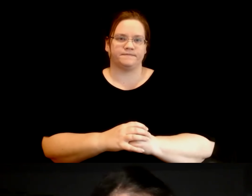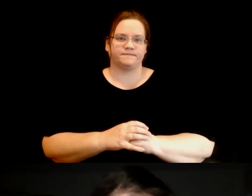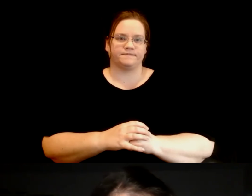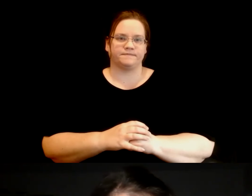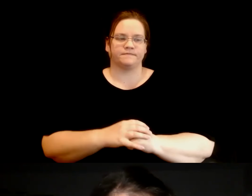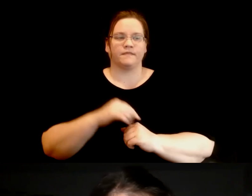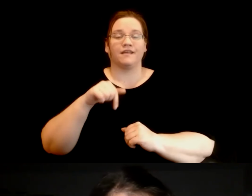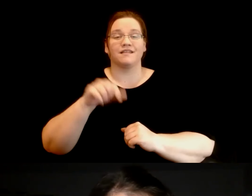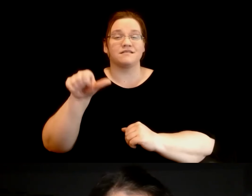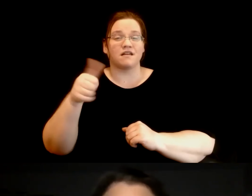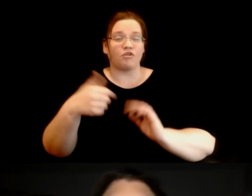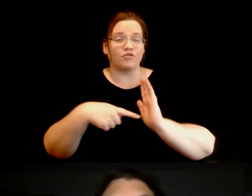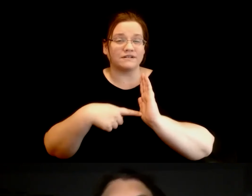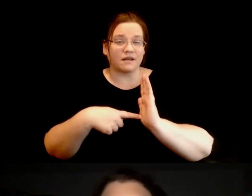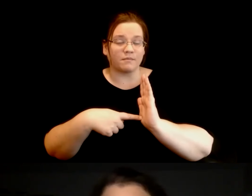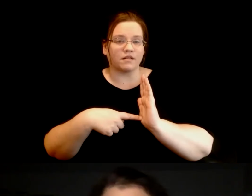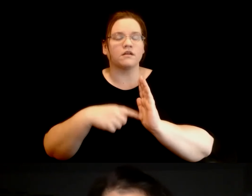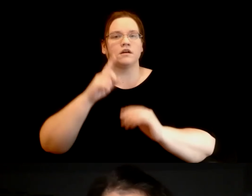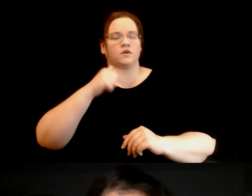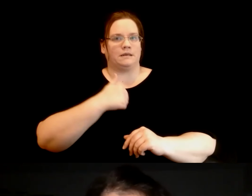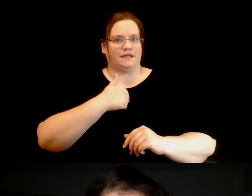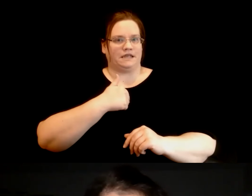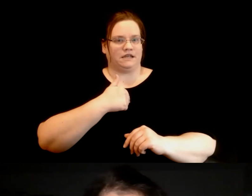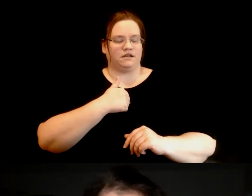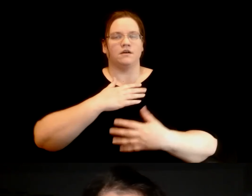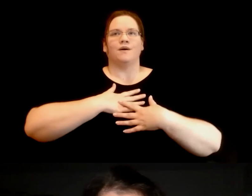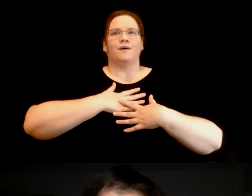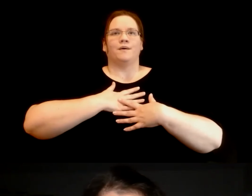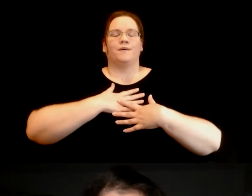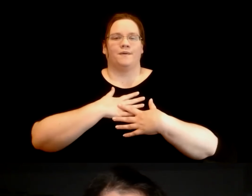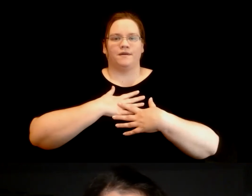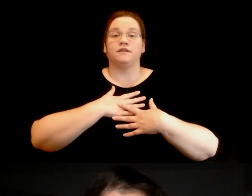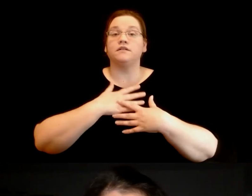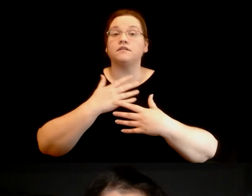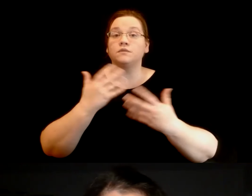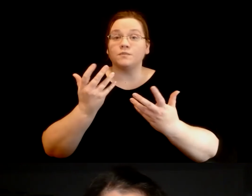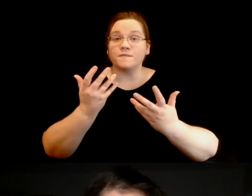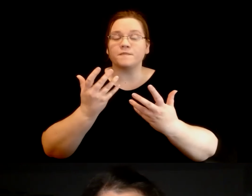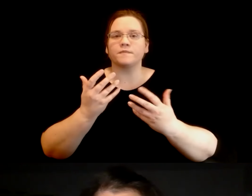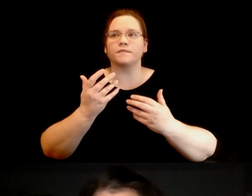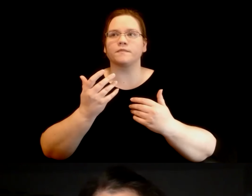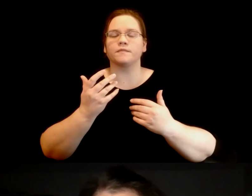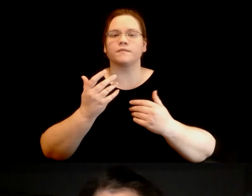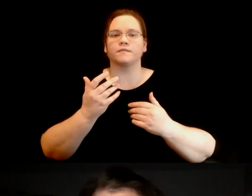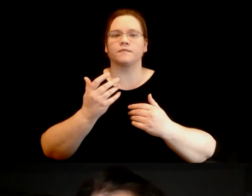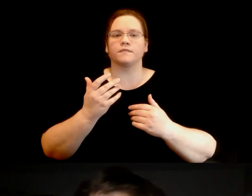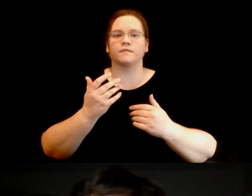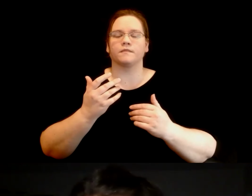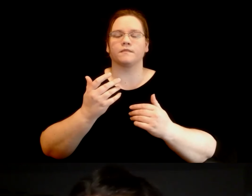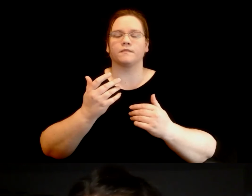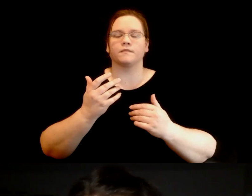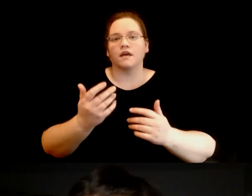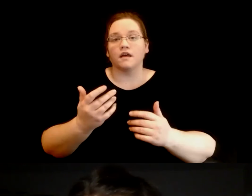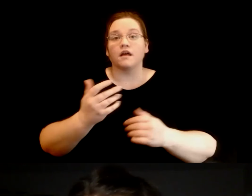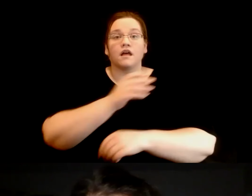another example, I think, of for me was really reassuring, which was, again, something that was picked up, not the